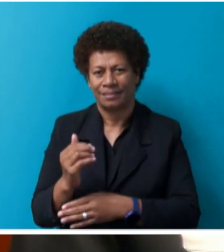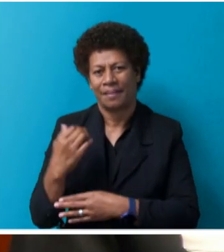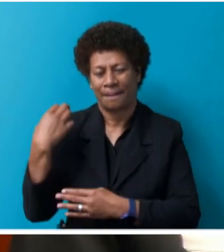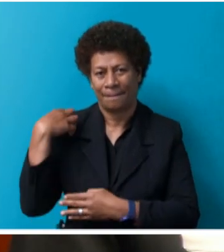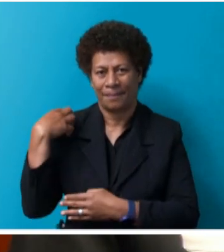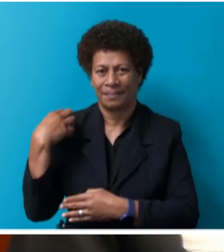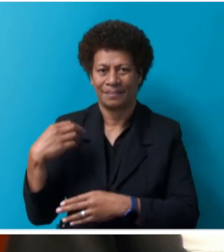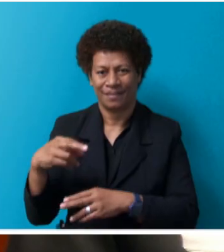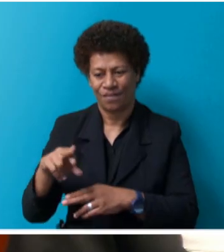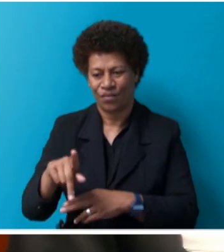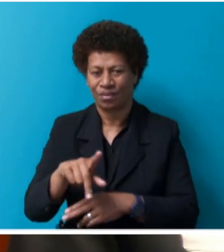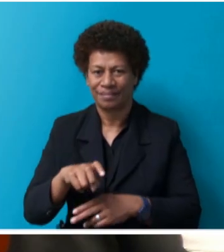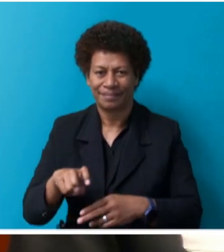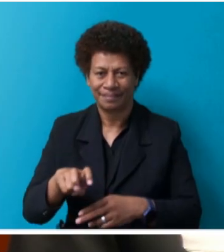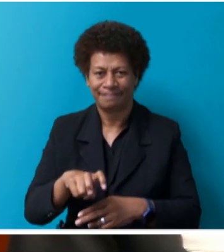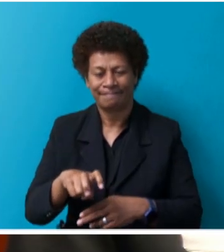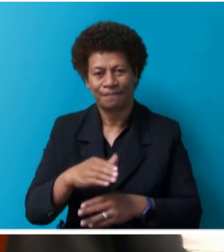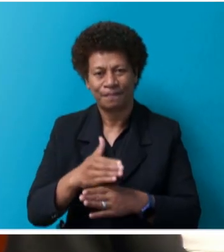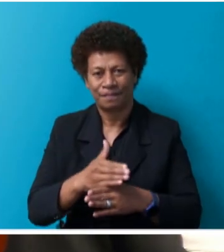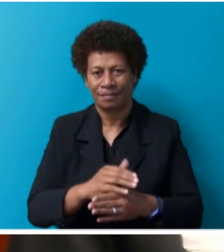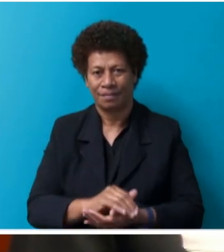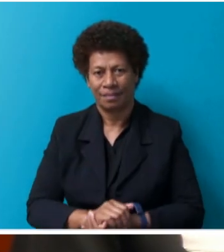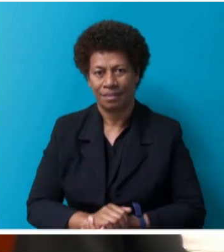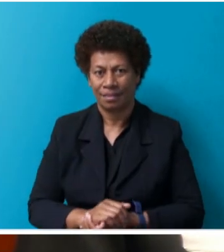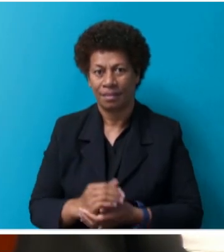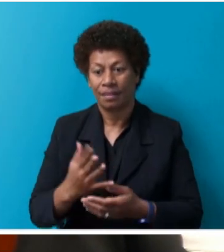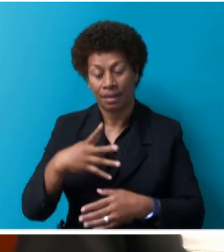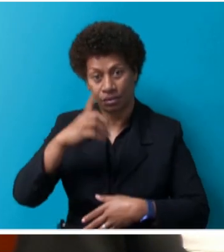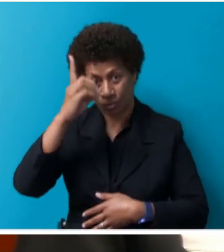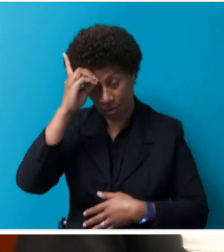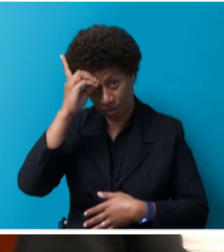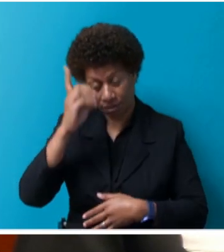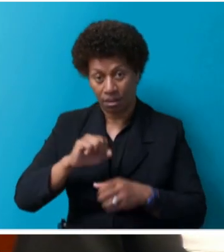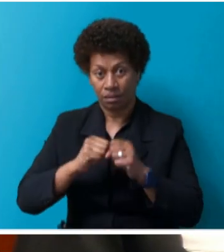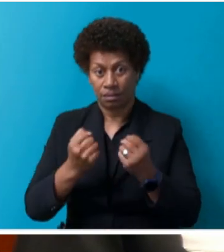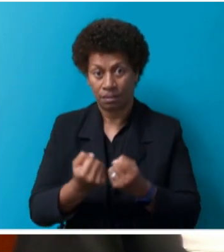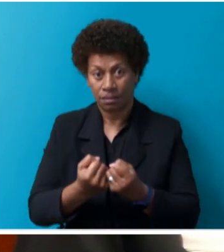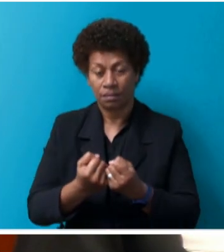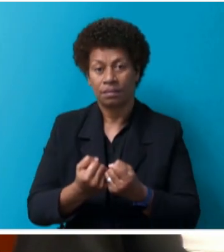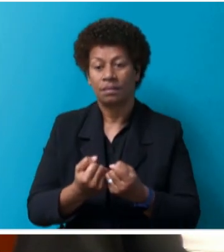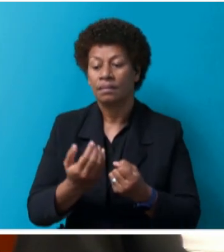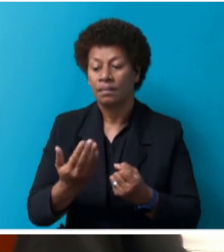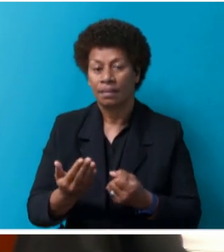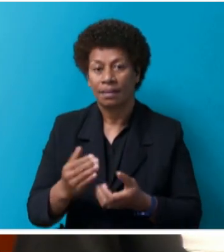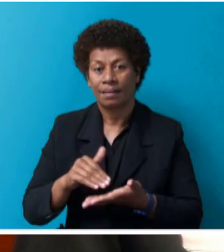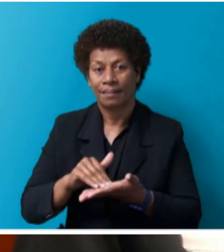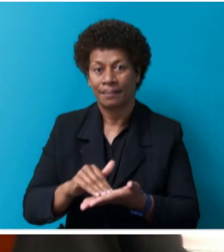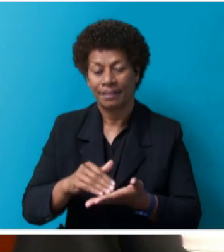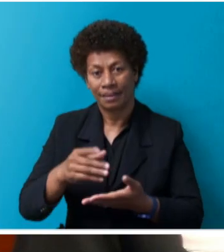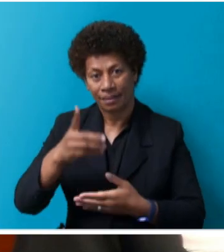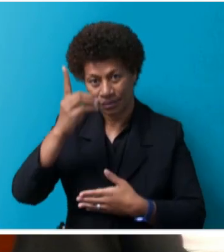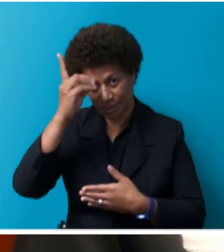Mr. Speaker, they play a dominant role in the health, education, and social sectors, serving as educators, healthcare workers,